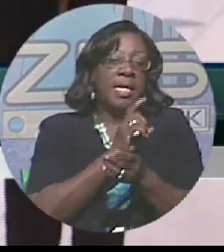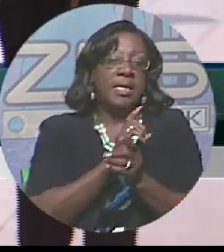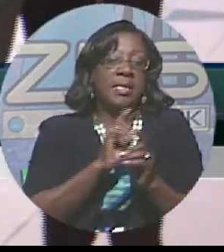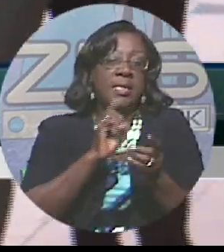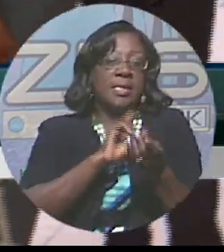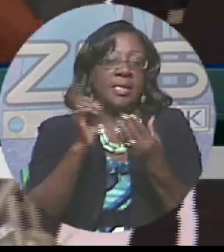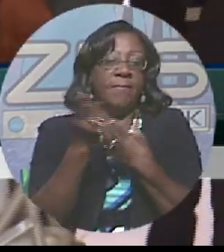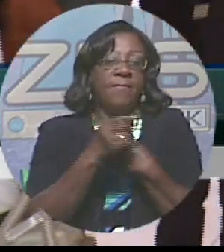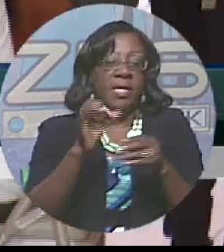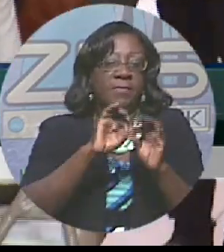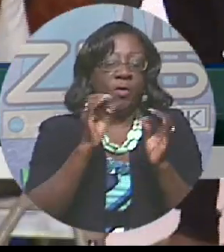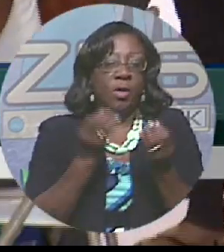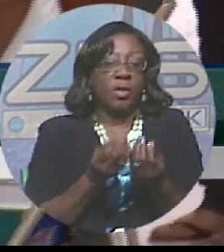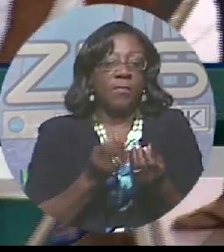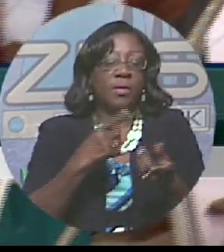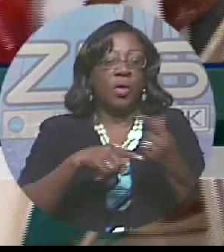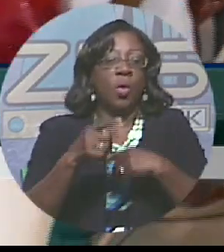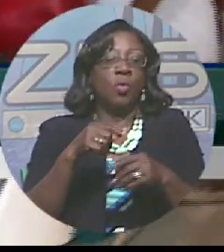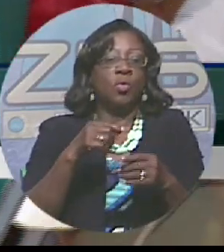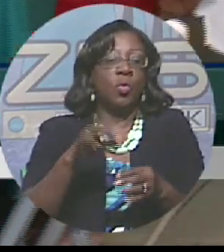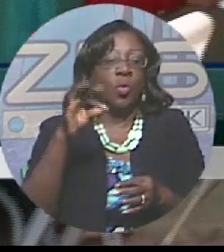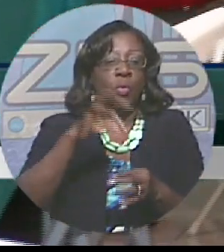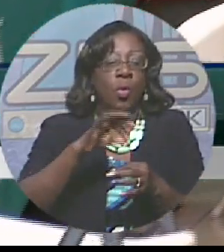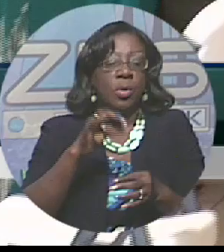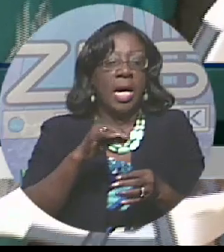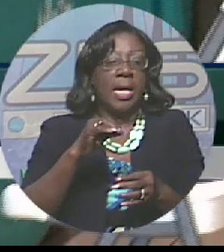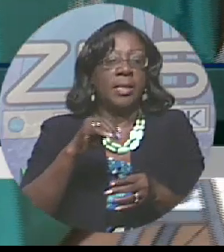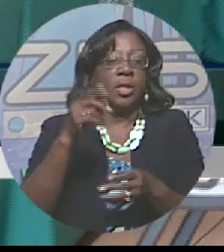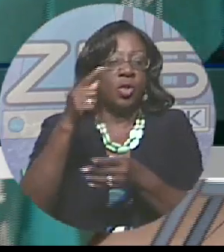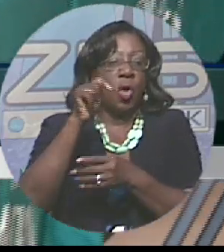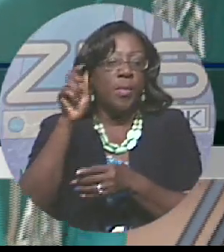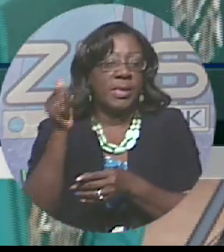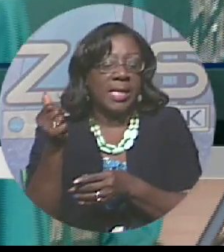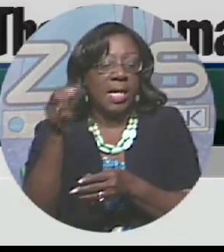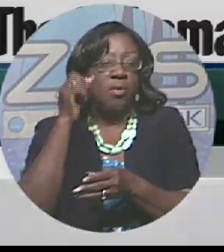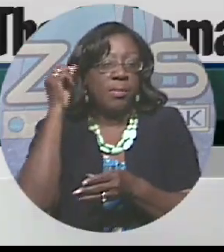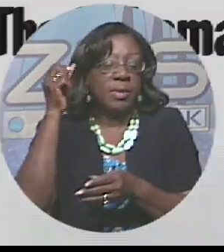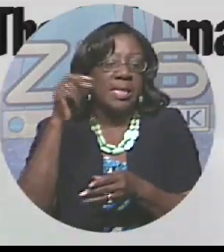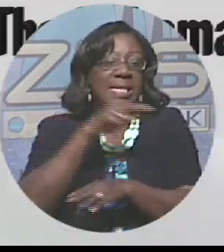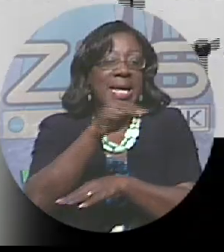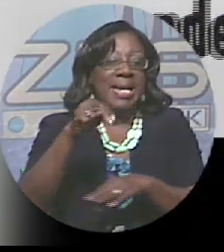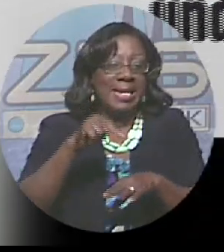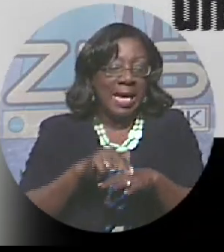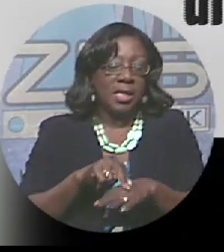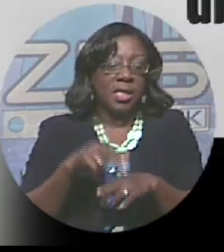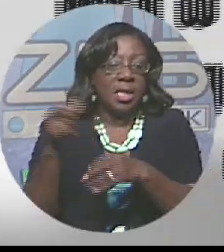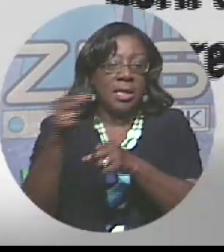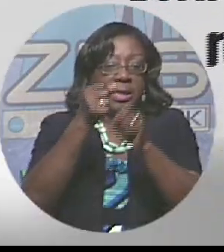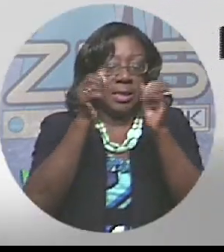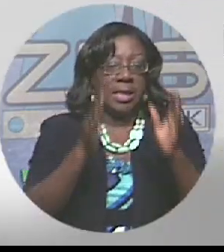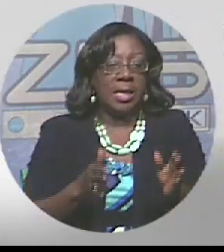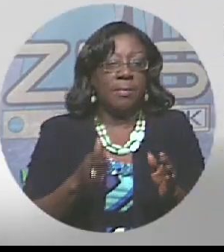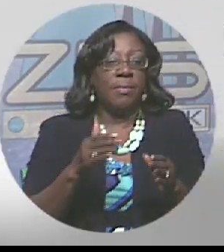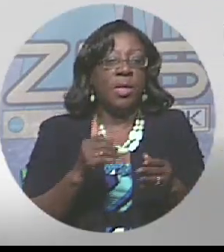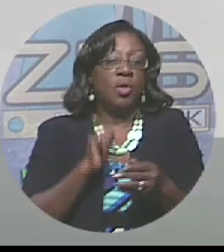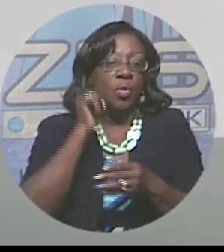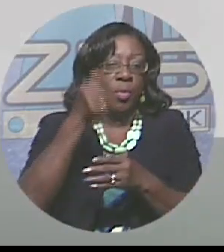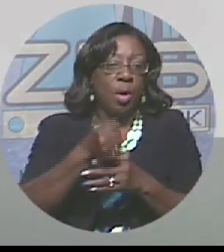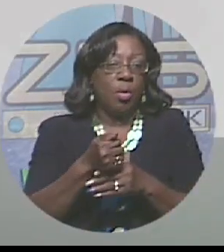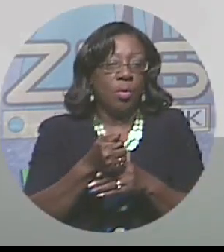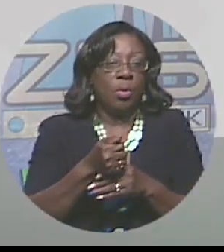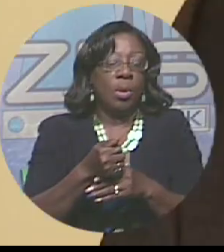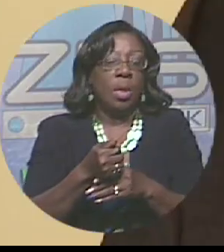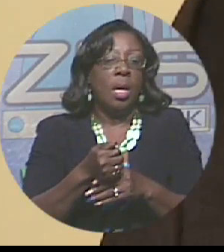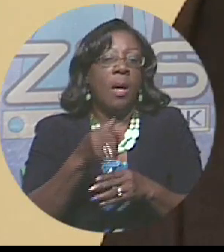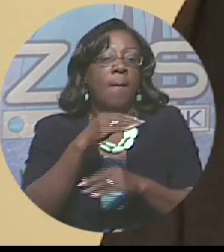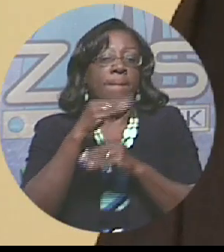and others head to the Thomas A. Robinson National Stadium on Tuesday to vote on the four gender equality bills during the advance poll. Minister